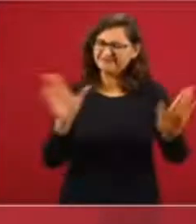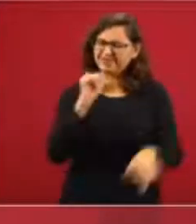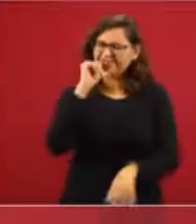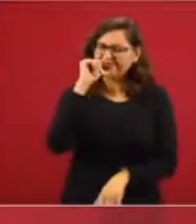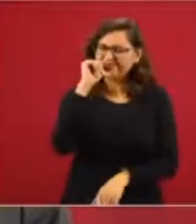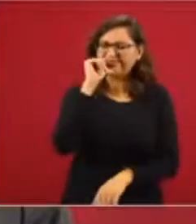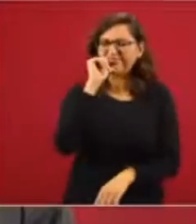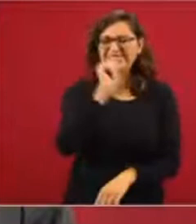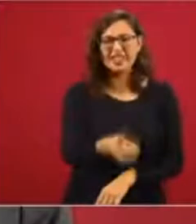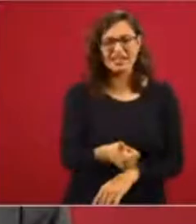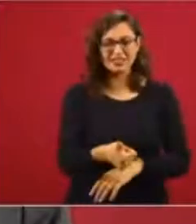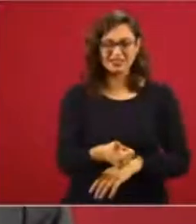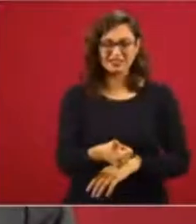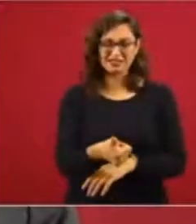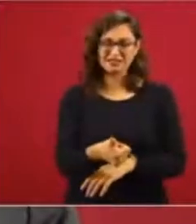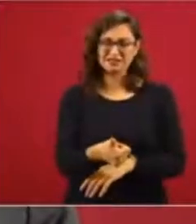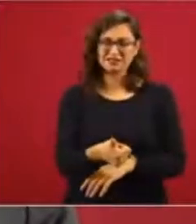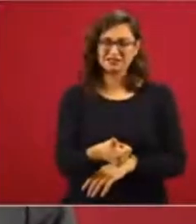hacer cosas